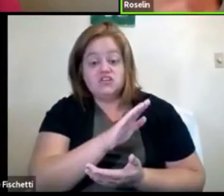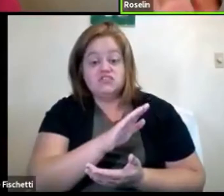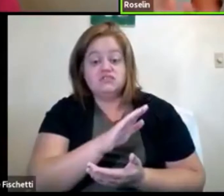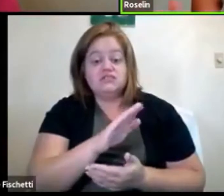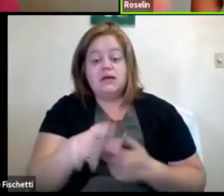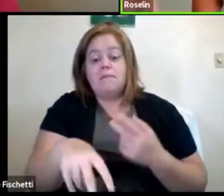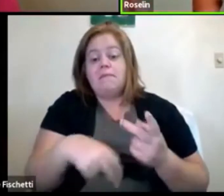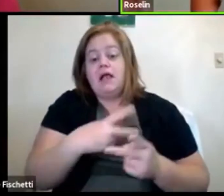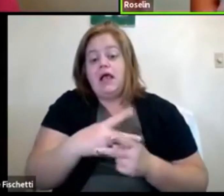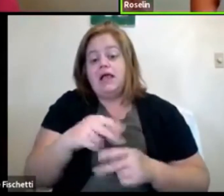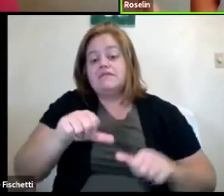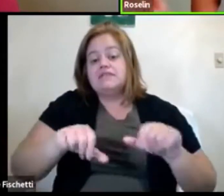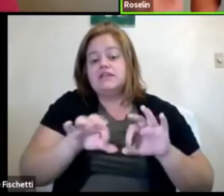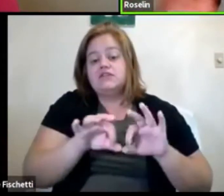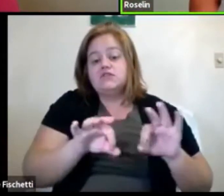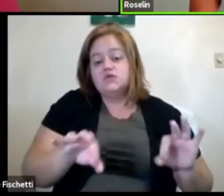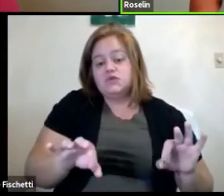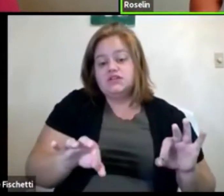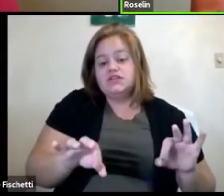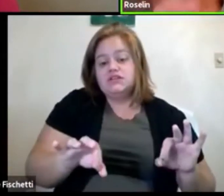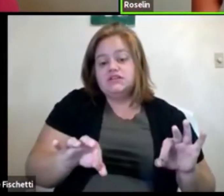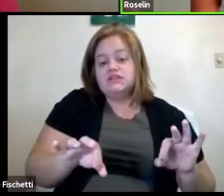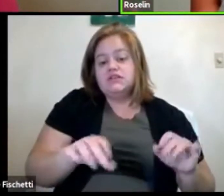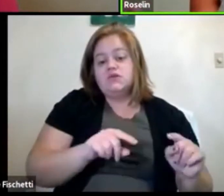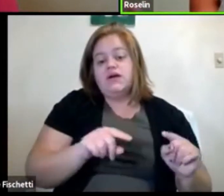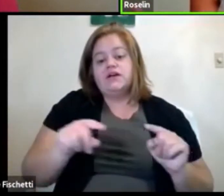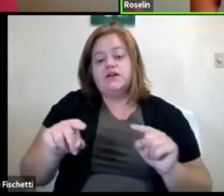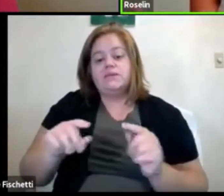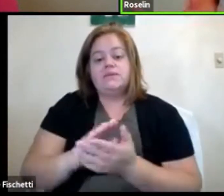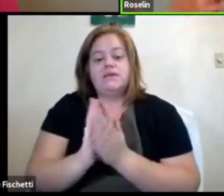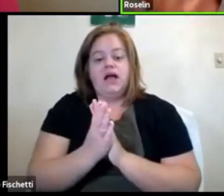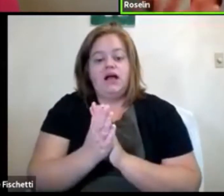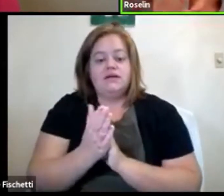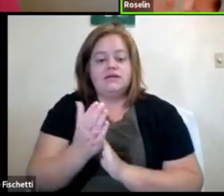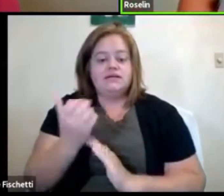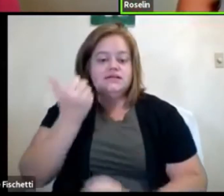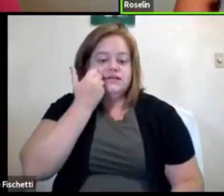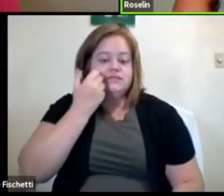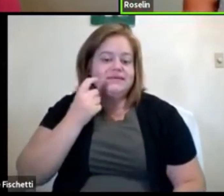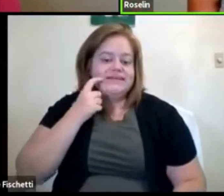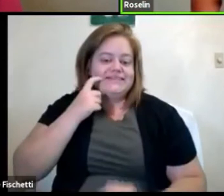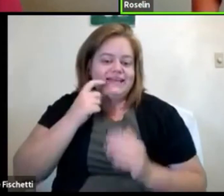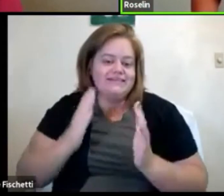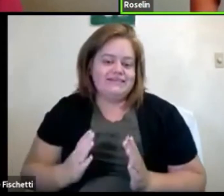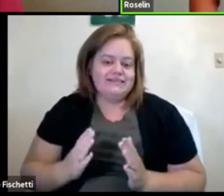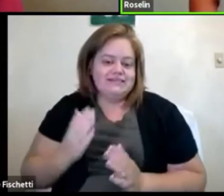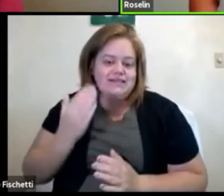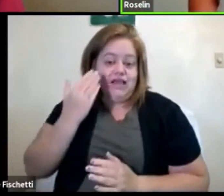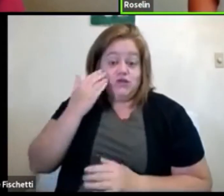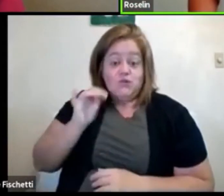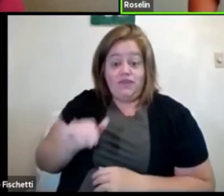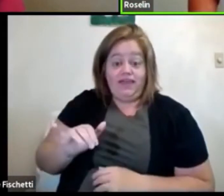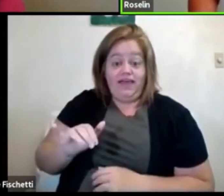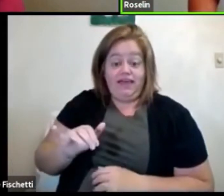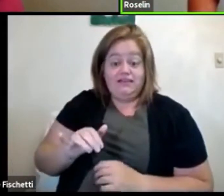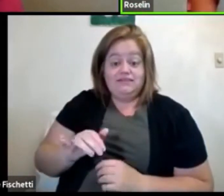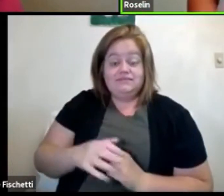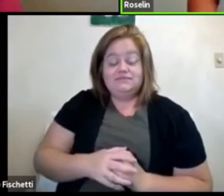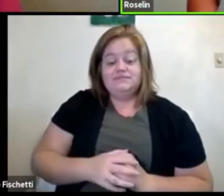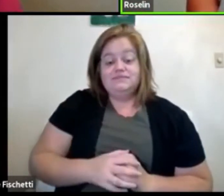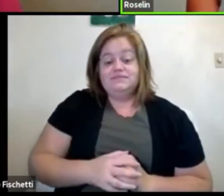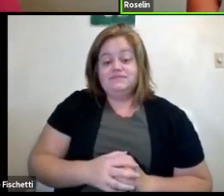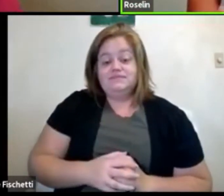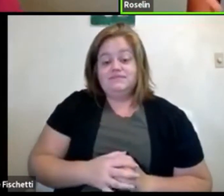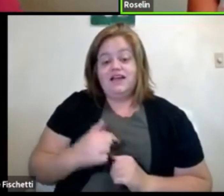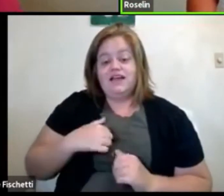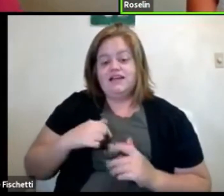science degree so I could go to become a dentist, because that's what I knew. I didn't know anything else. And then I started